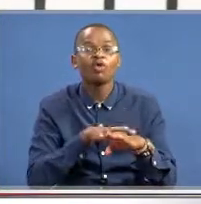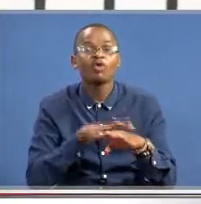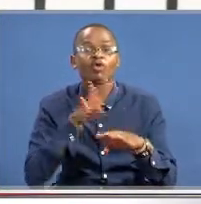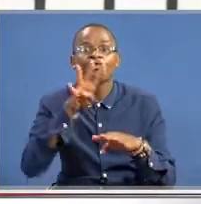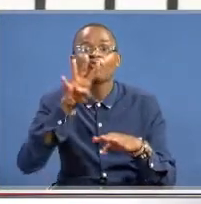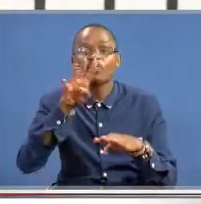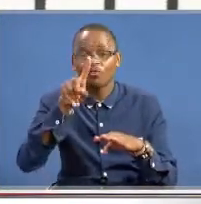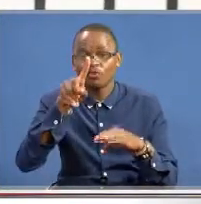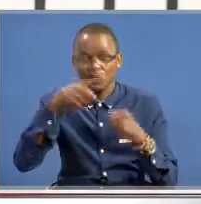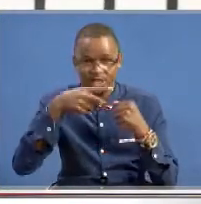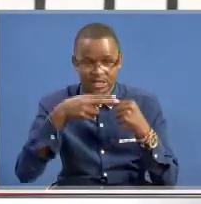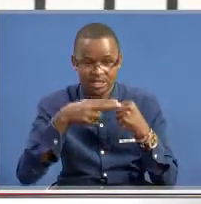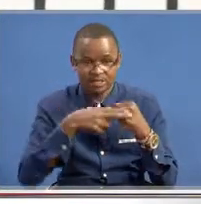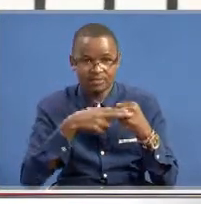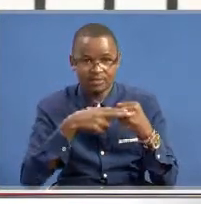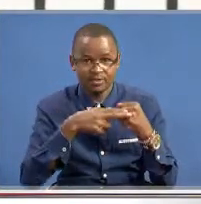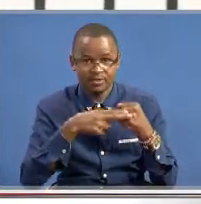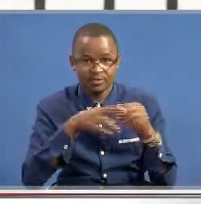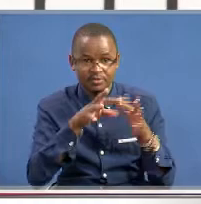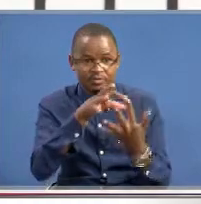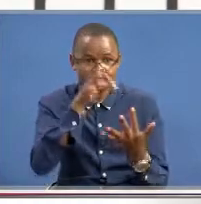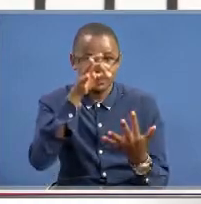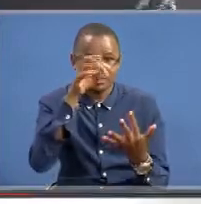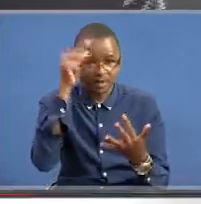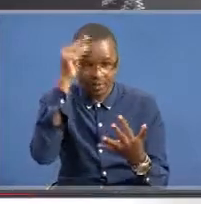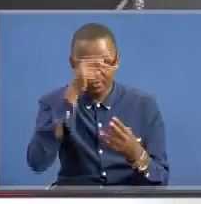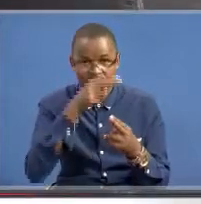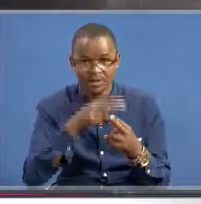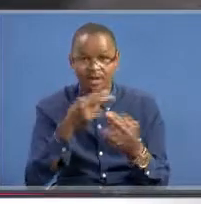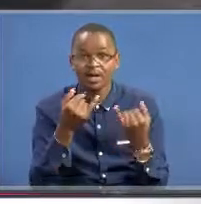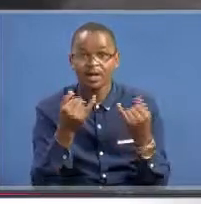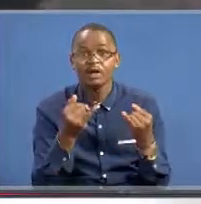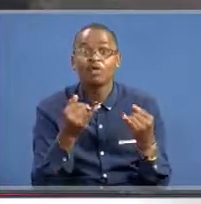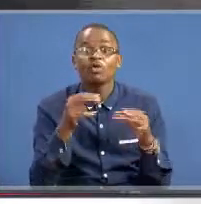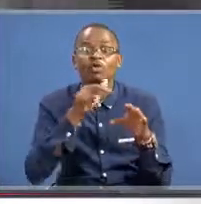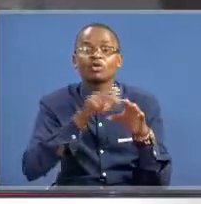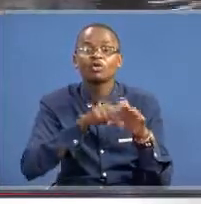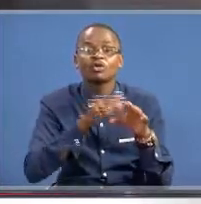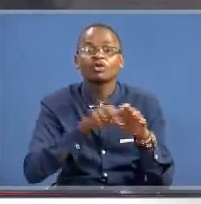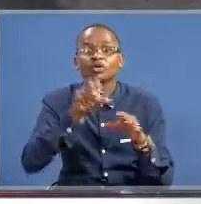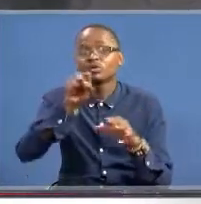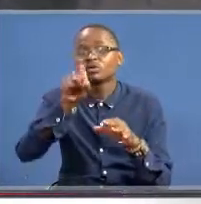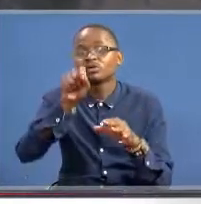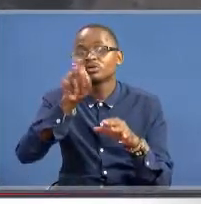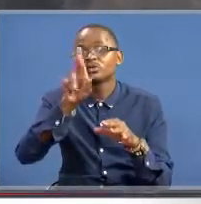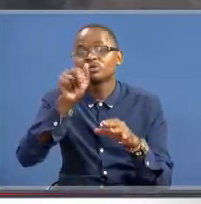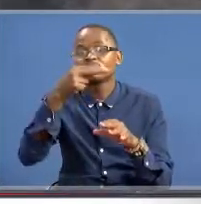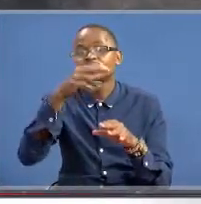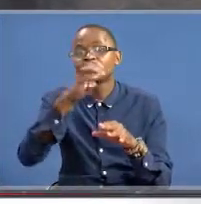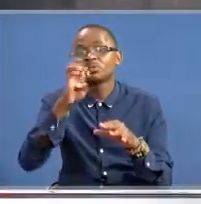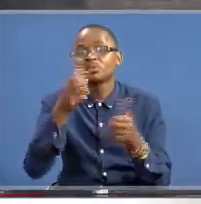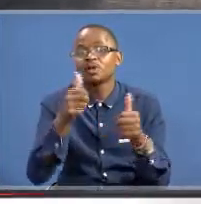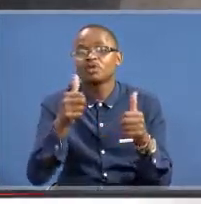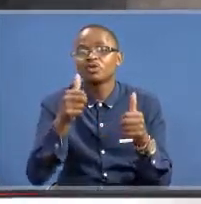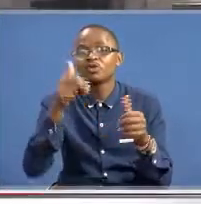of 417 and was picked through the government naming system to join Starehe Boys Center, is yet to